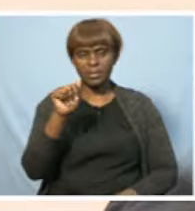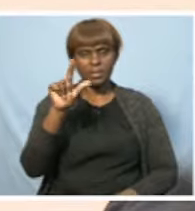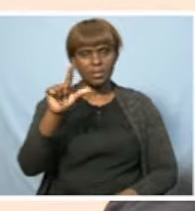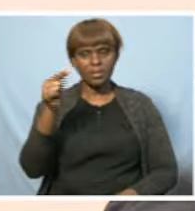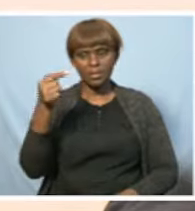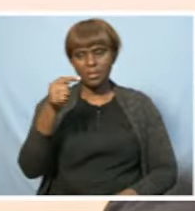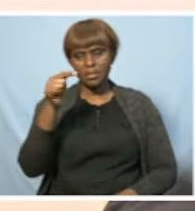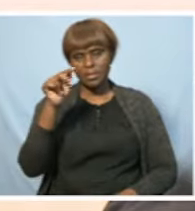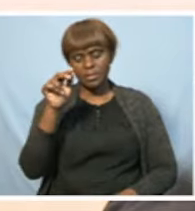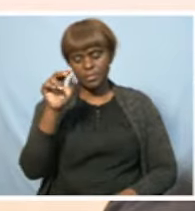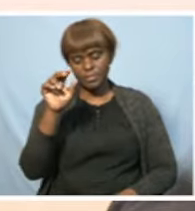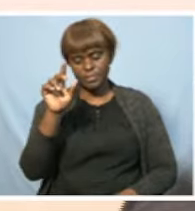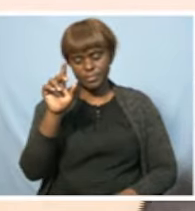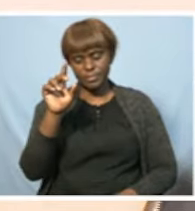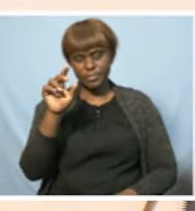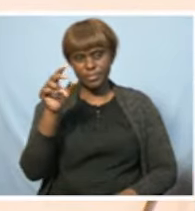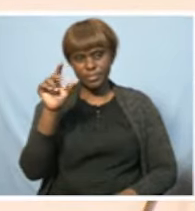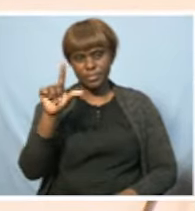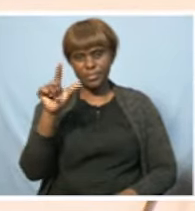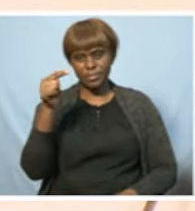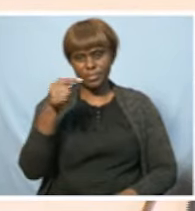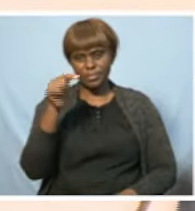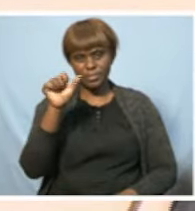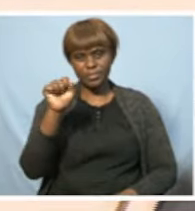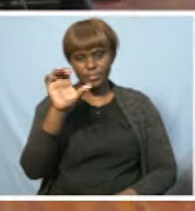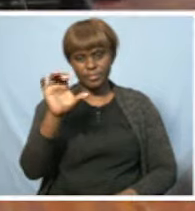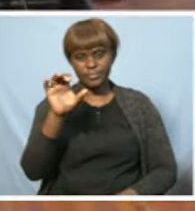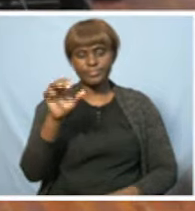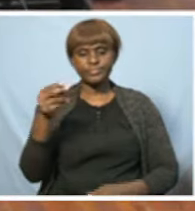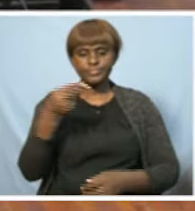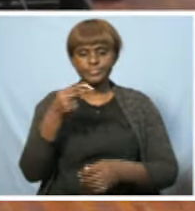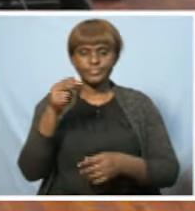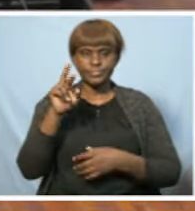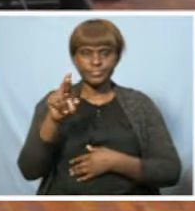under the Department of Human Resource Management Services. Thank you.